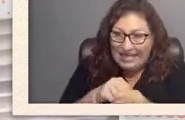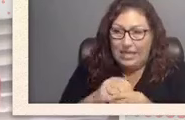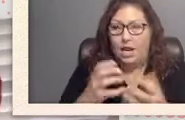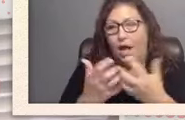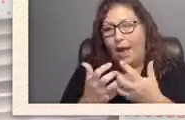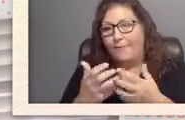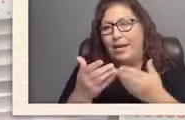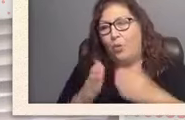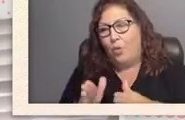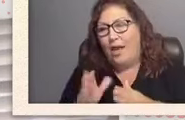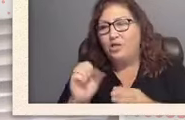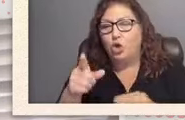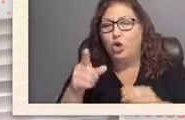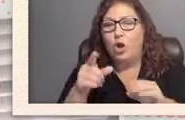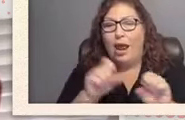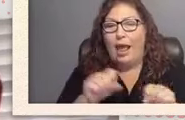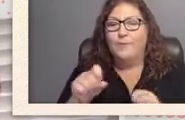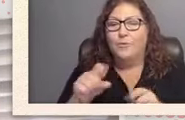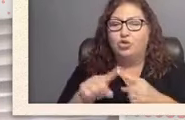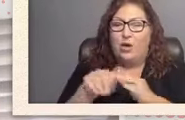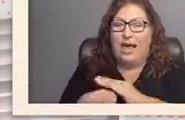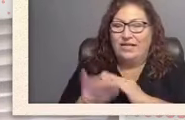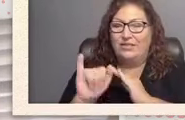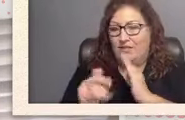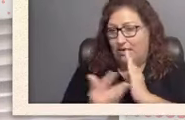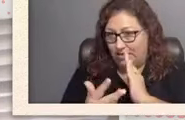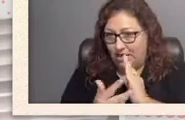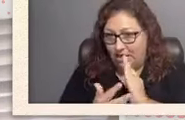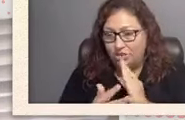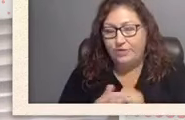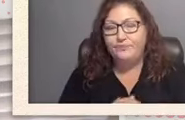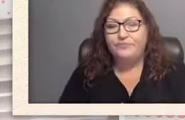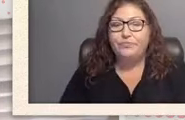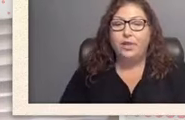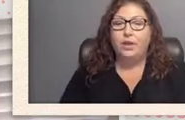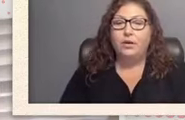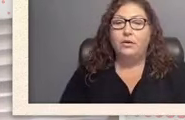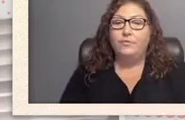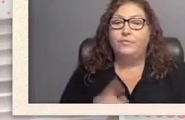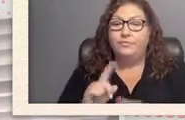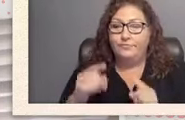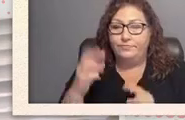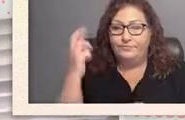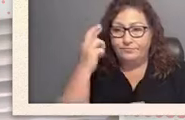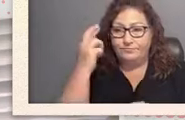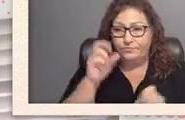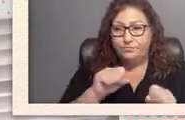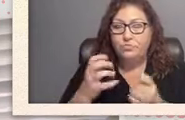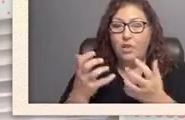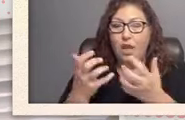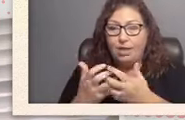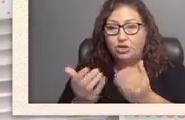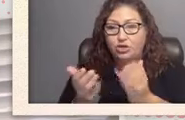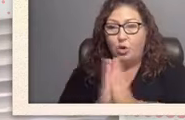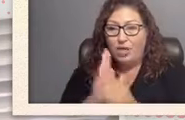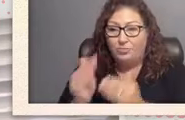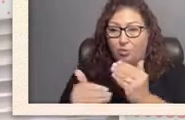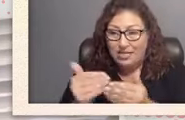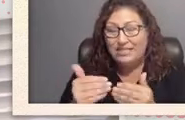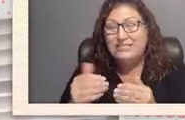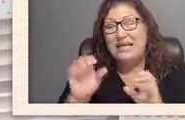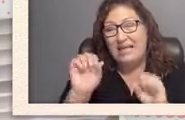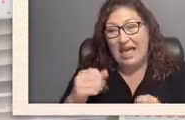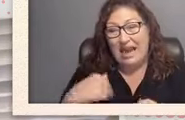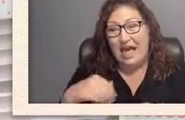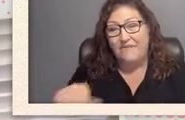that you're able to access that technology. You know, but the reasonable accommodation request process can have other relevance